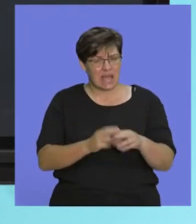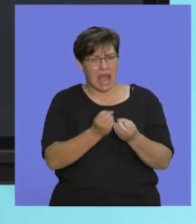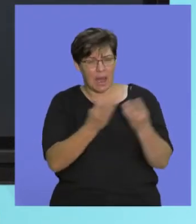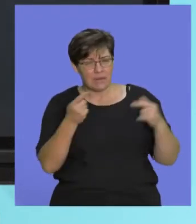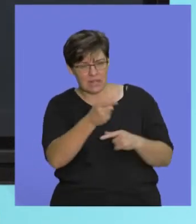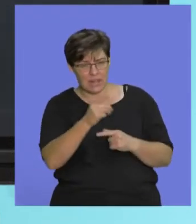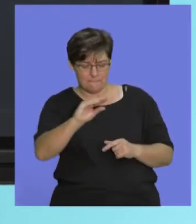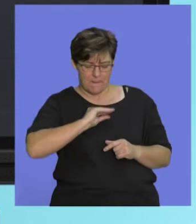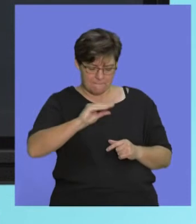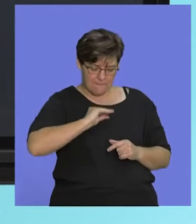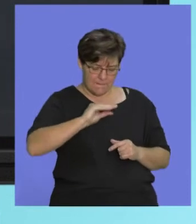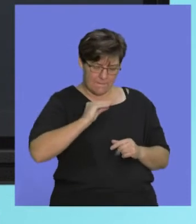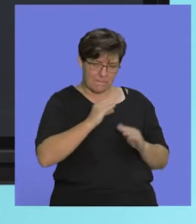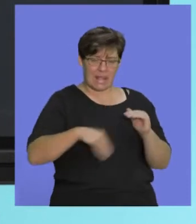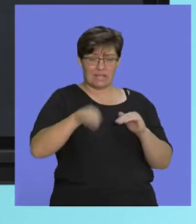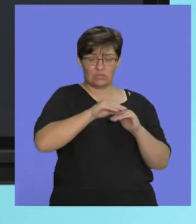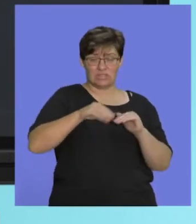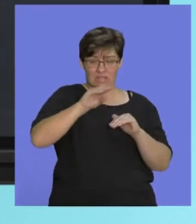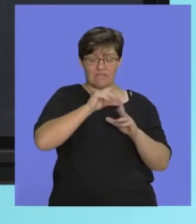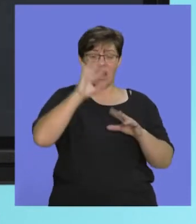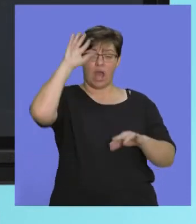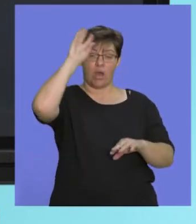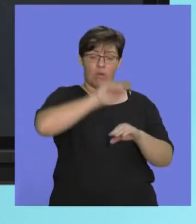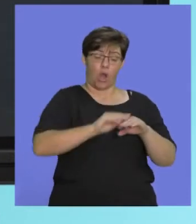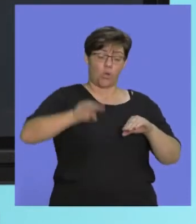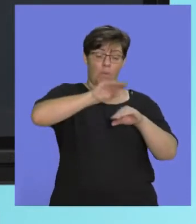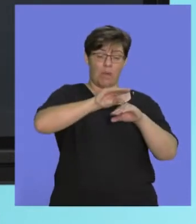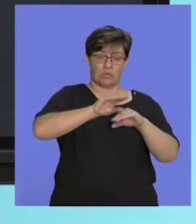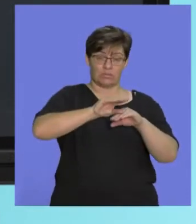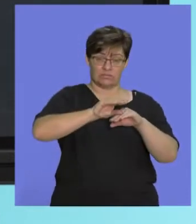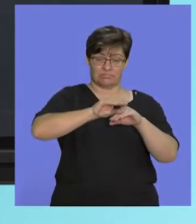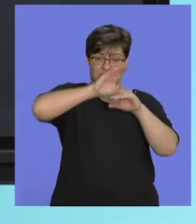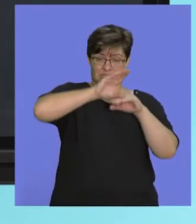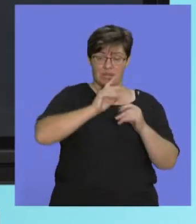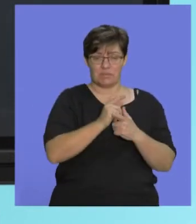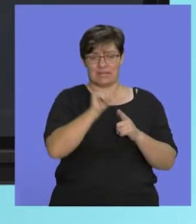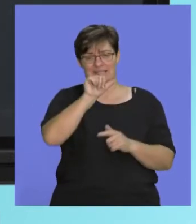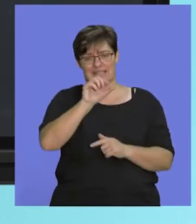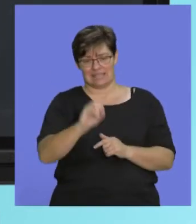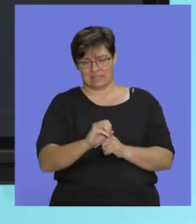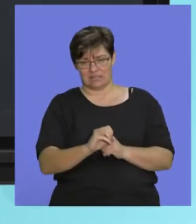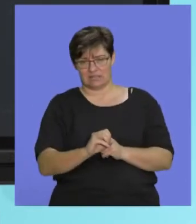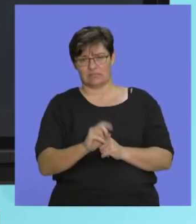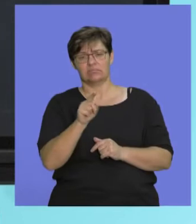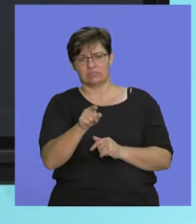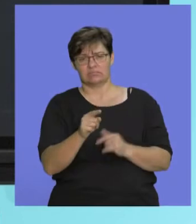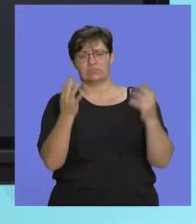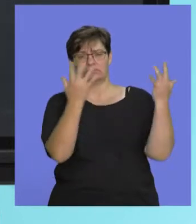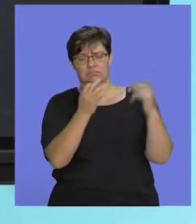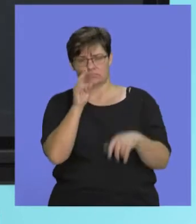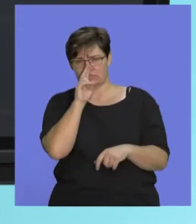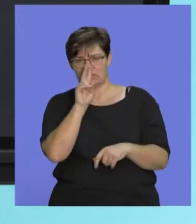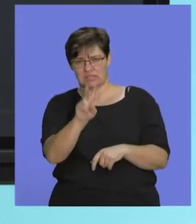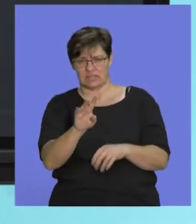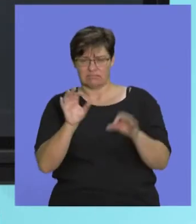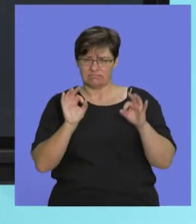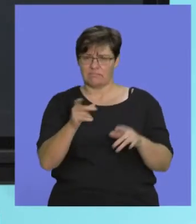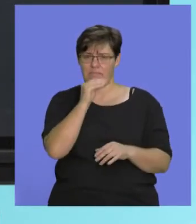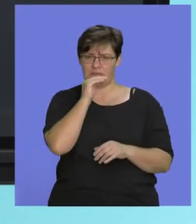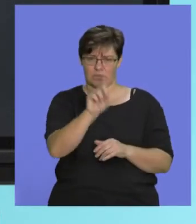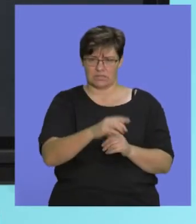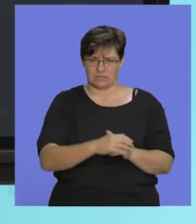times that David is going to get interest, if it's compounded monthly, will then be 60. But let's calculate this and